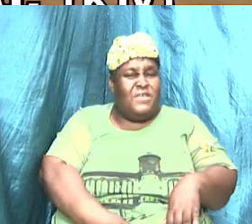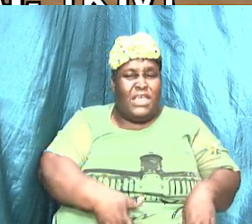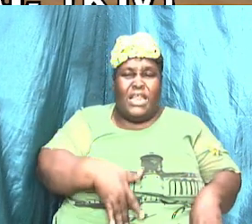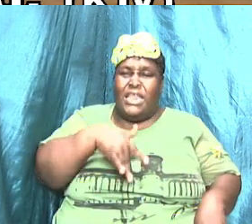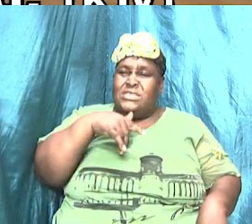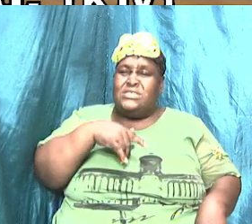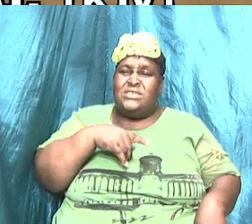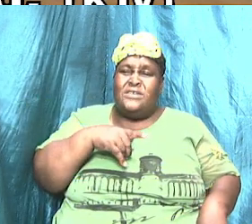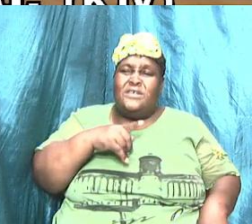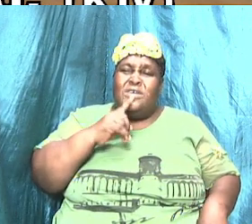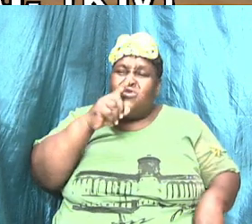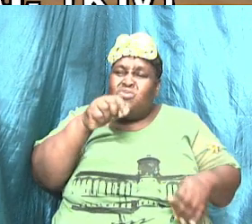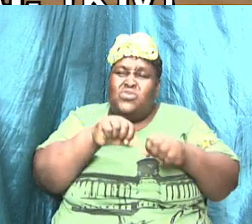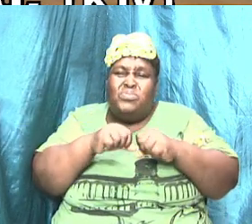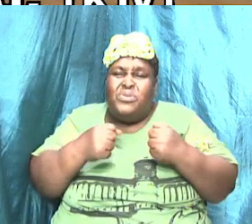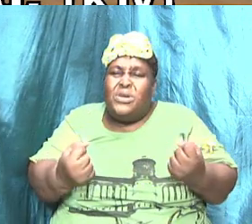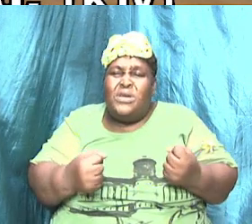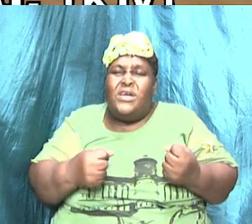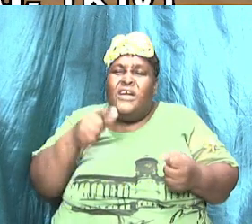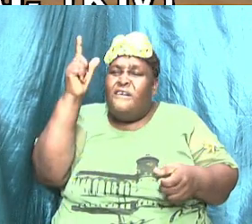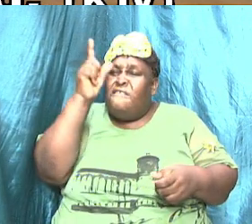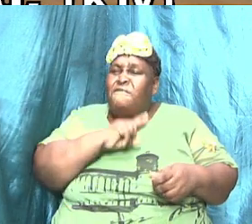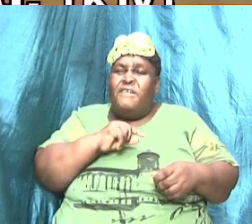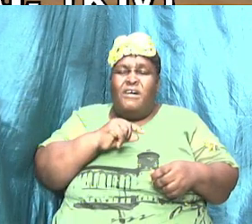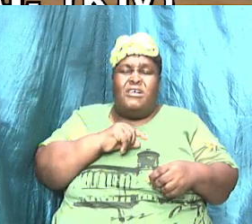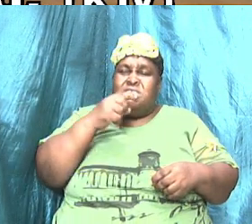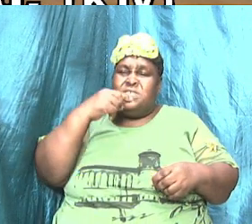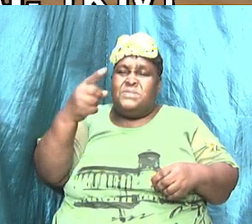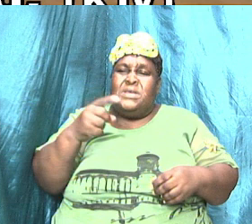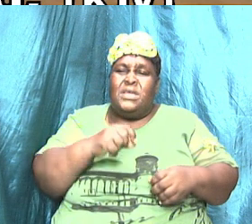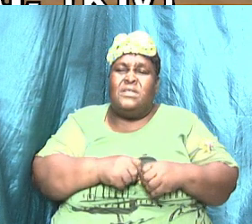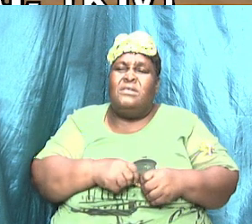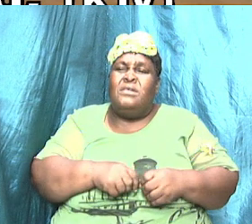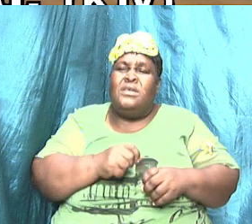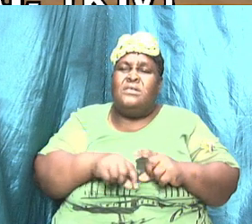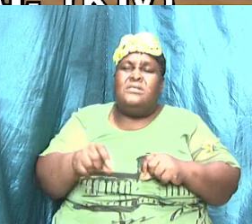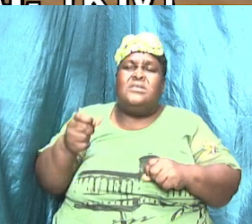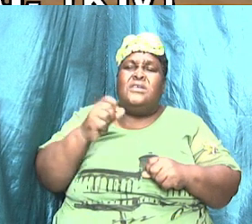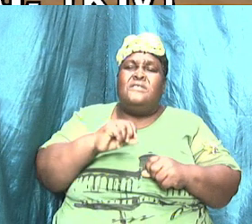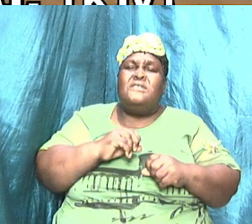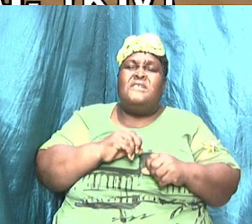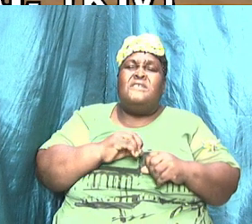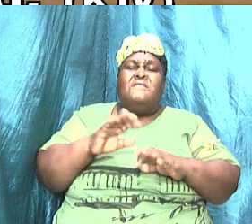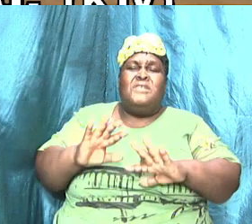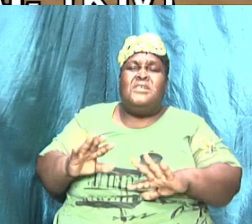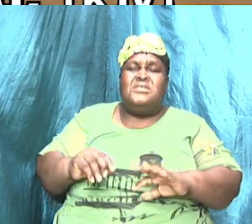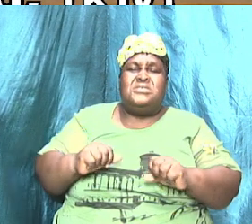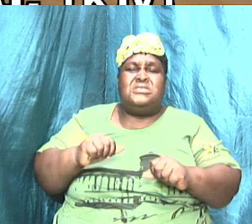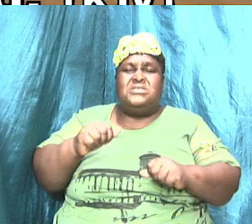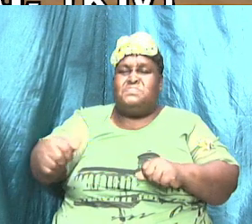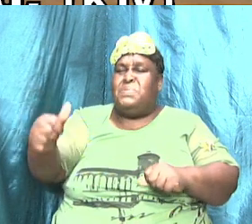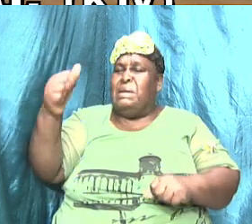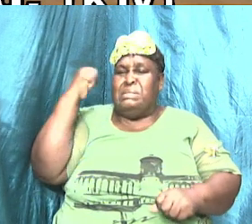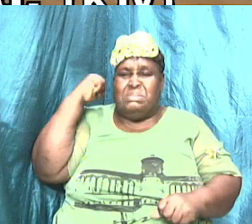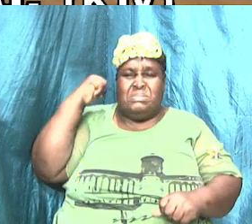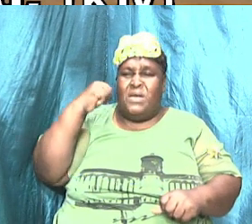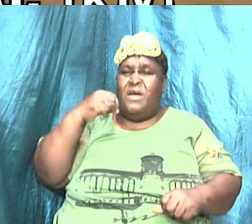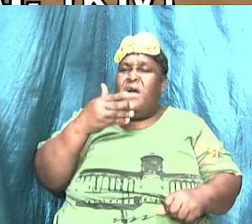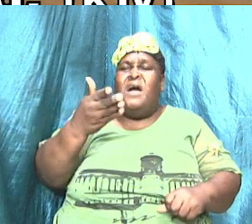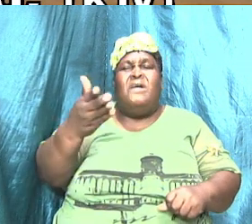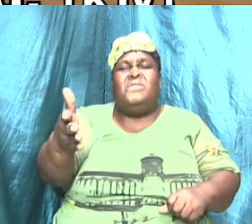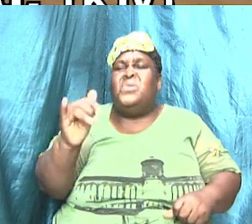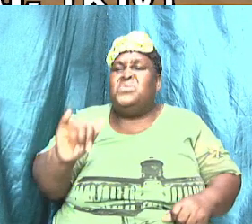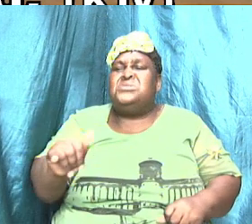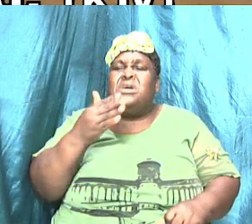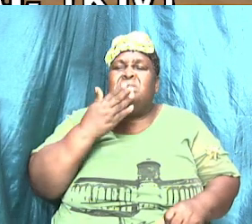Truth bearers False accusers Incontinent Fierce Despisers Of